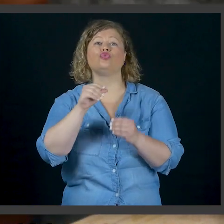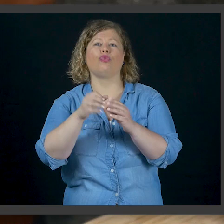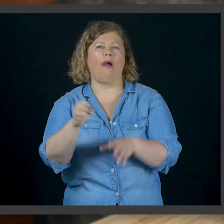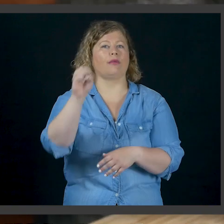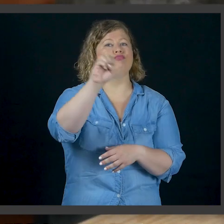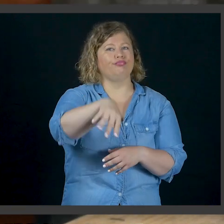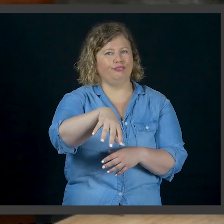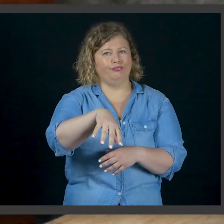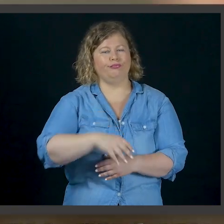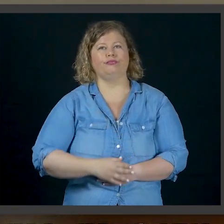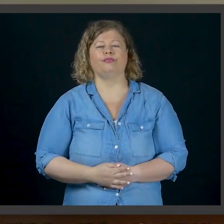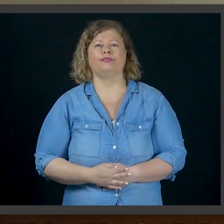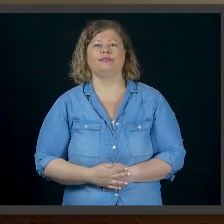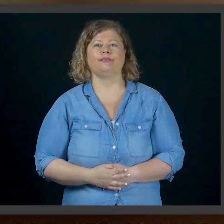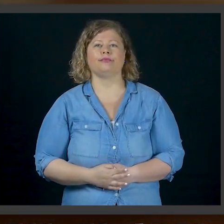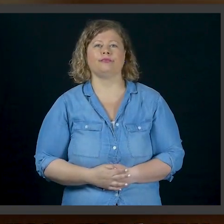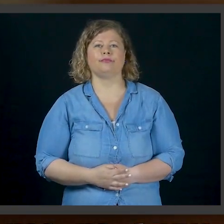Pepper,